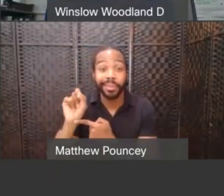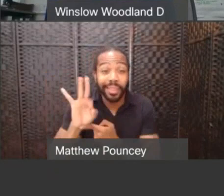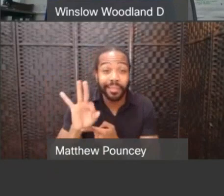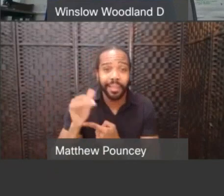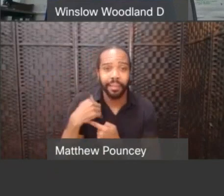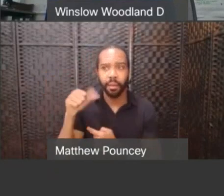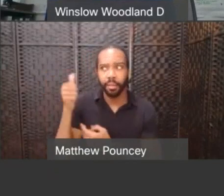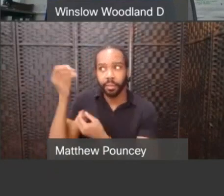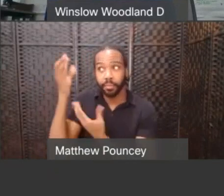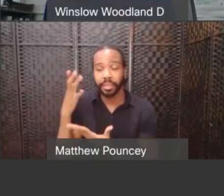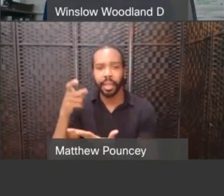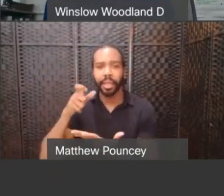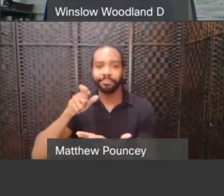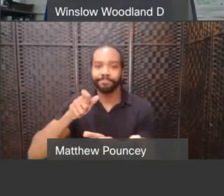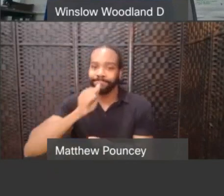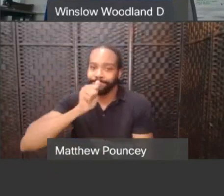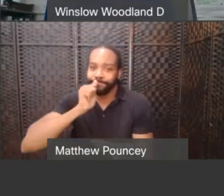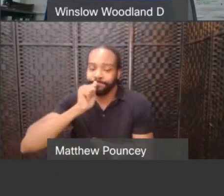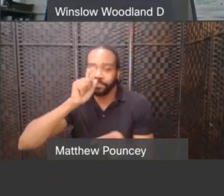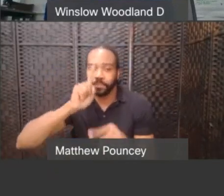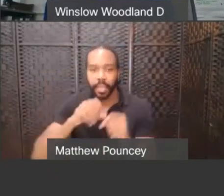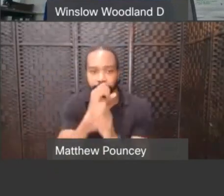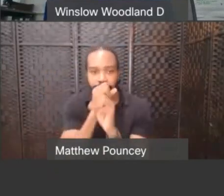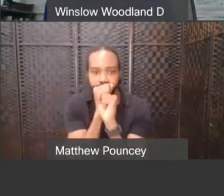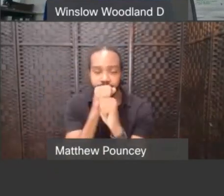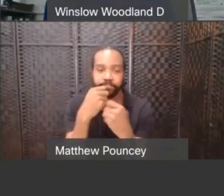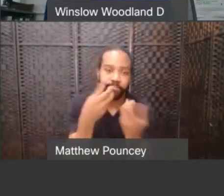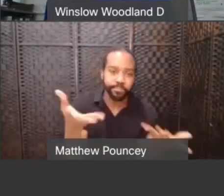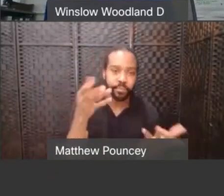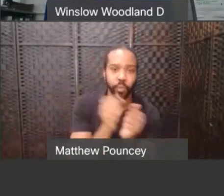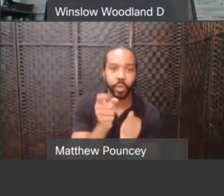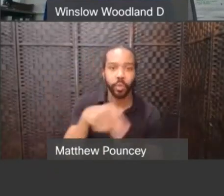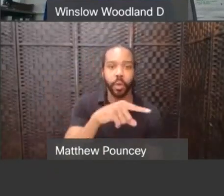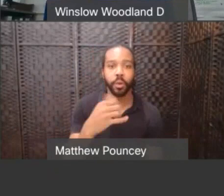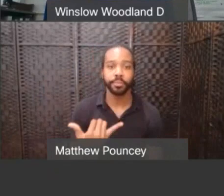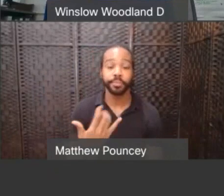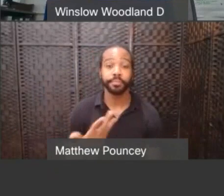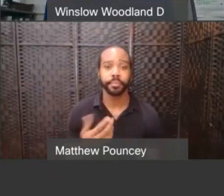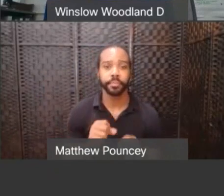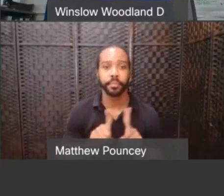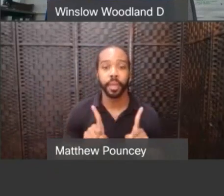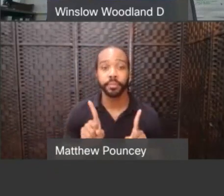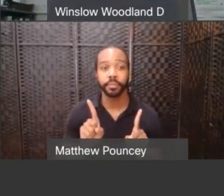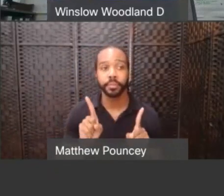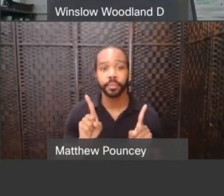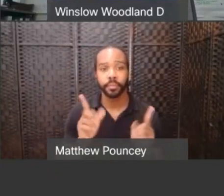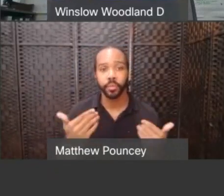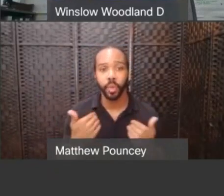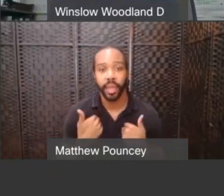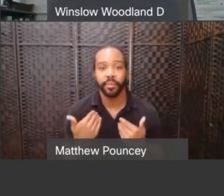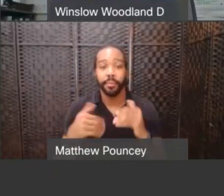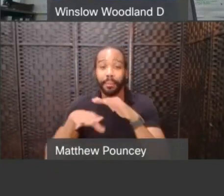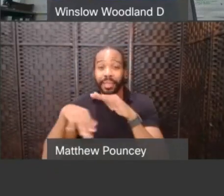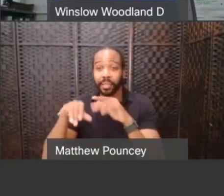information, probably for confidentiality reasons, I probably wouldn't be able to share it. But all we have is just basic